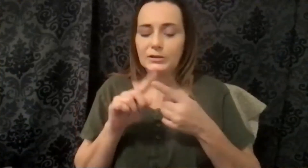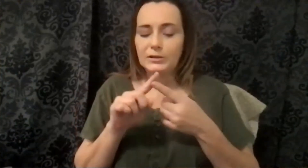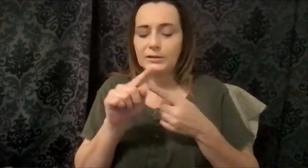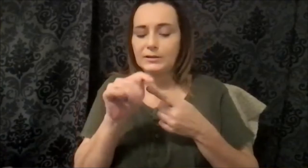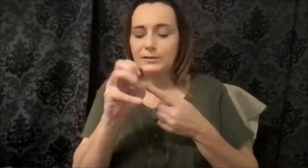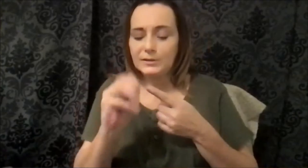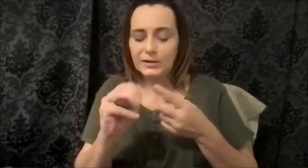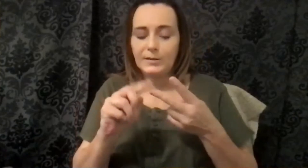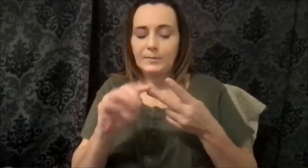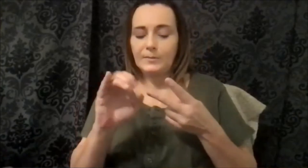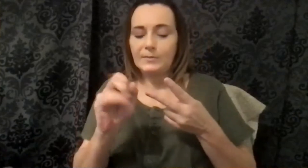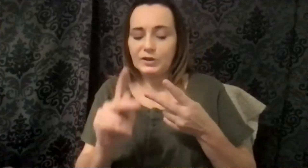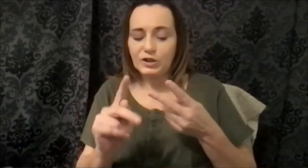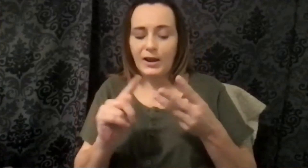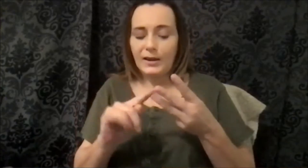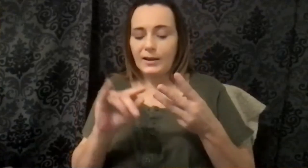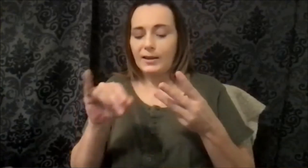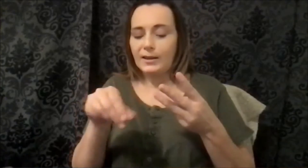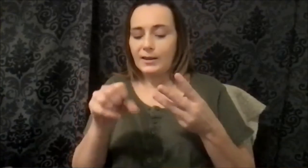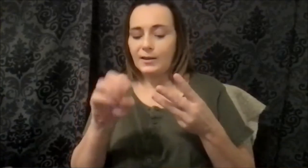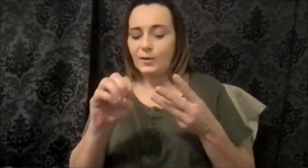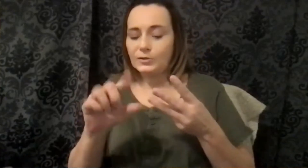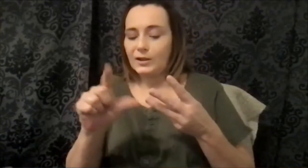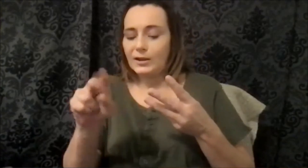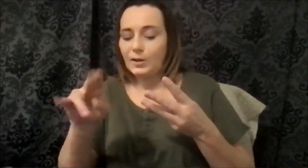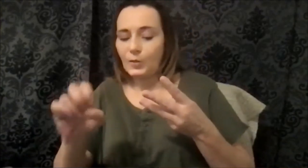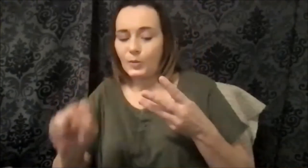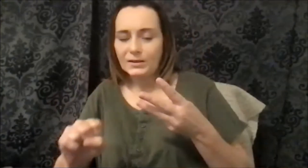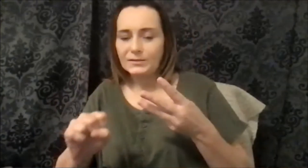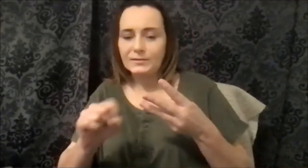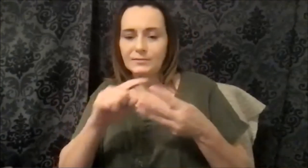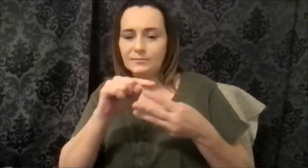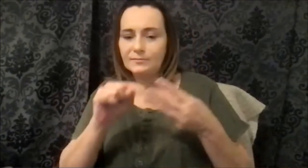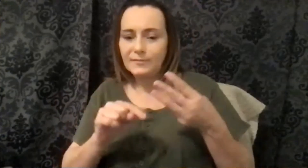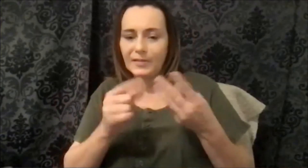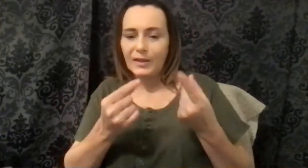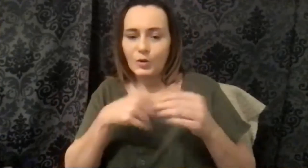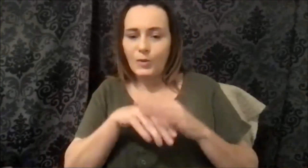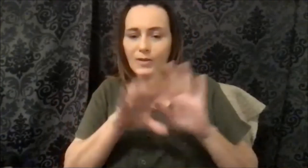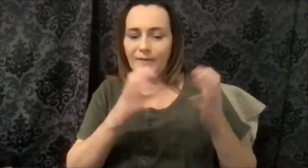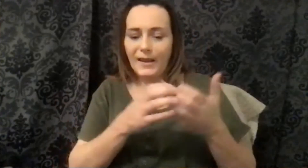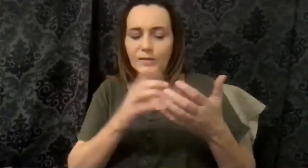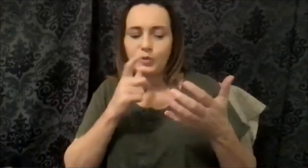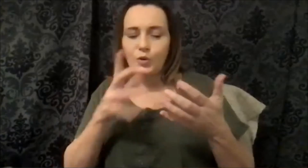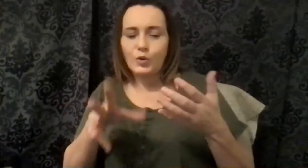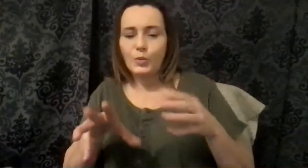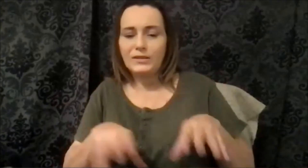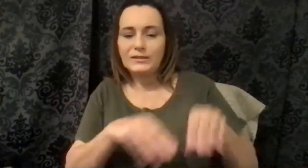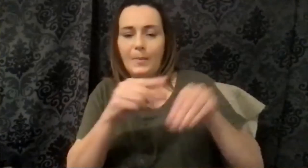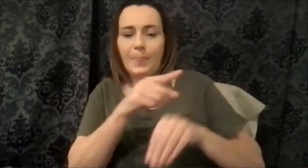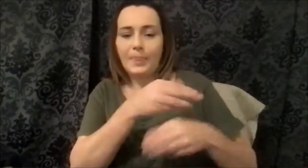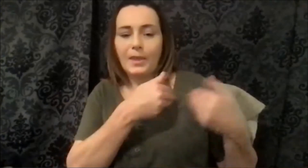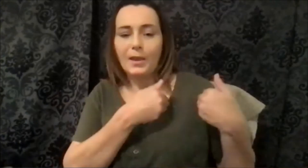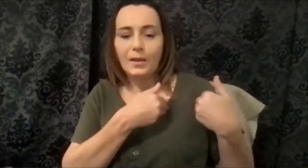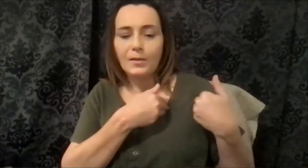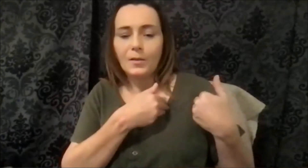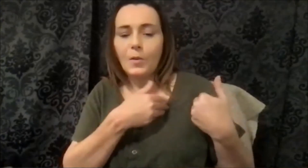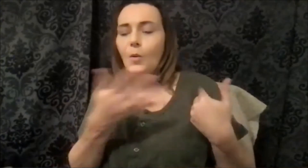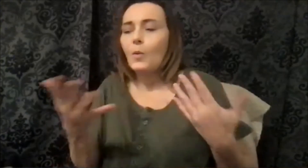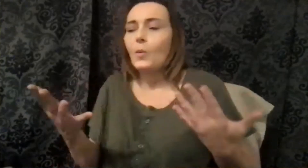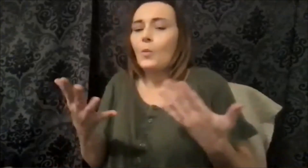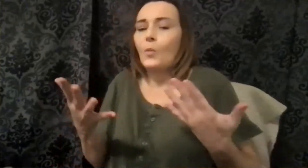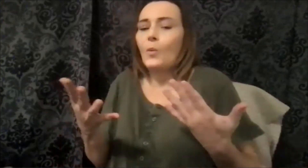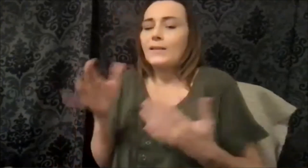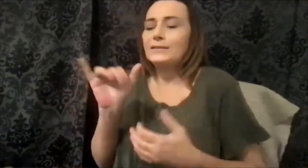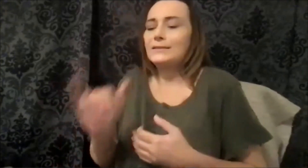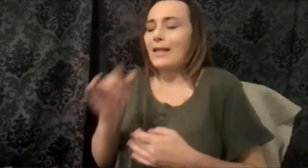and Jose Luis normally do within the fellowship? And what would decision making look like with 10 people instead of